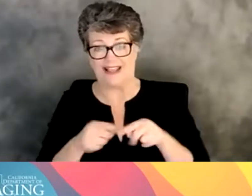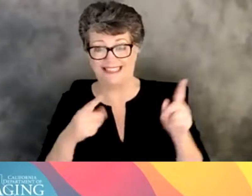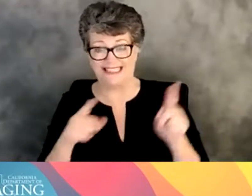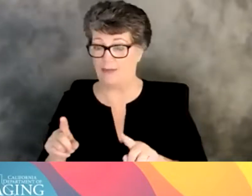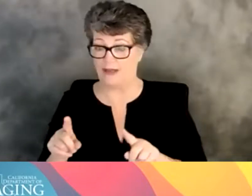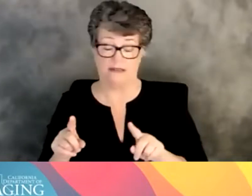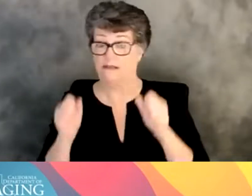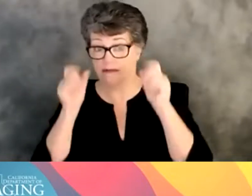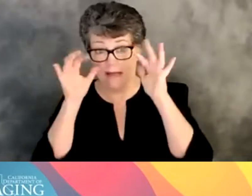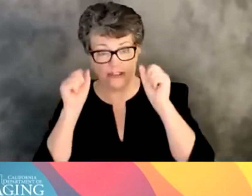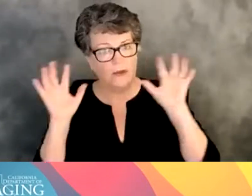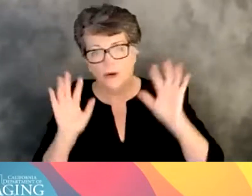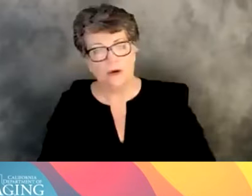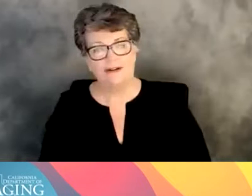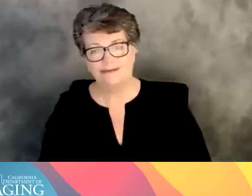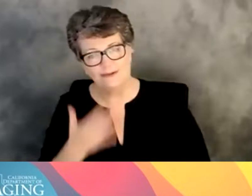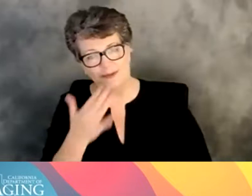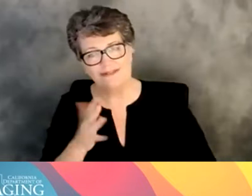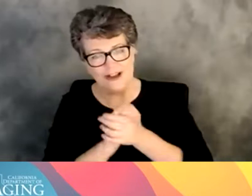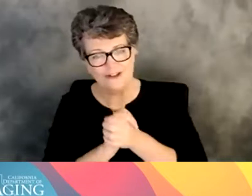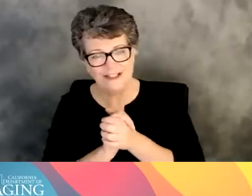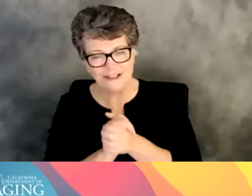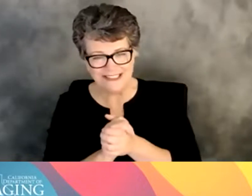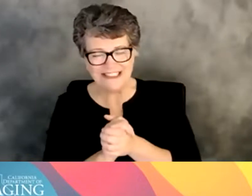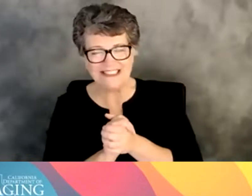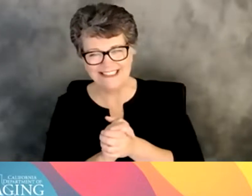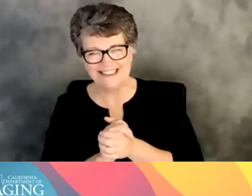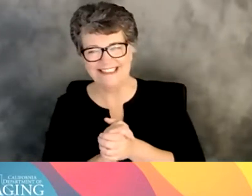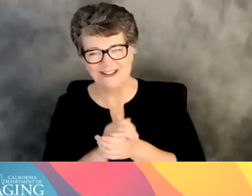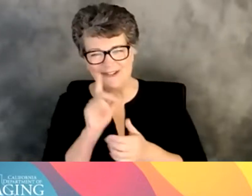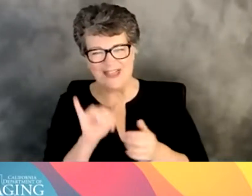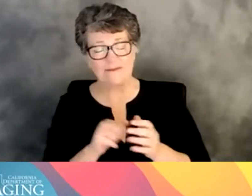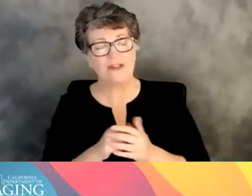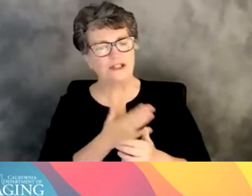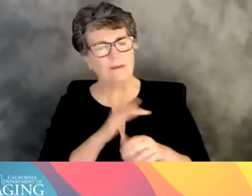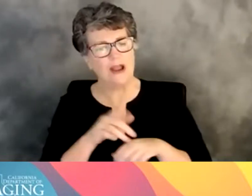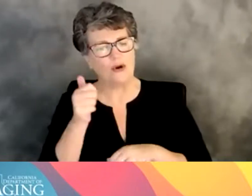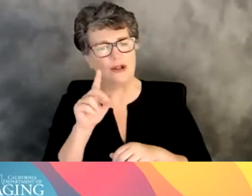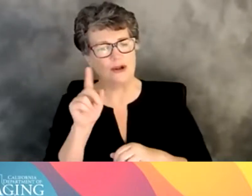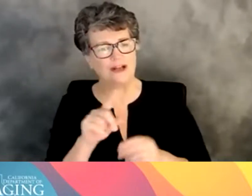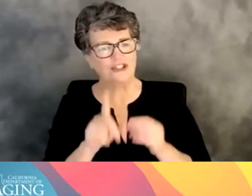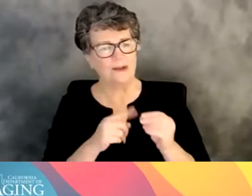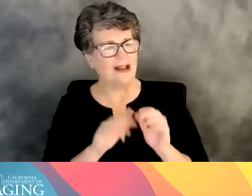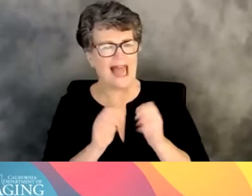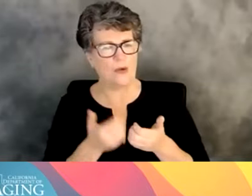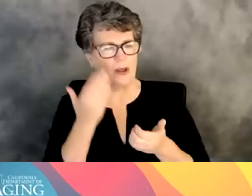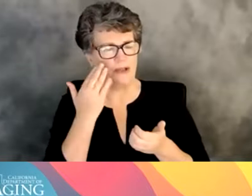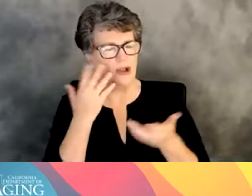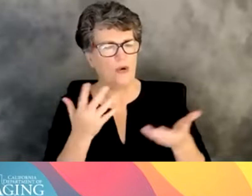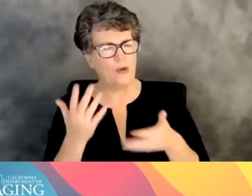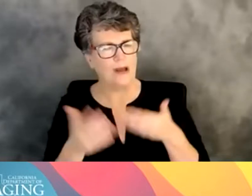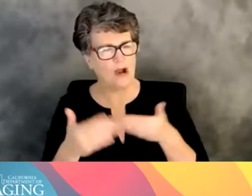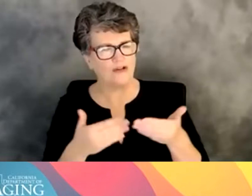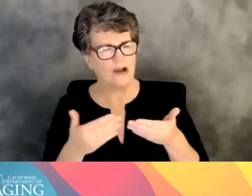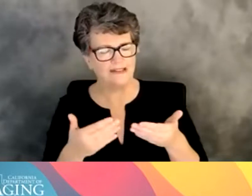almost unimaginable. So congratulations on that. To my earlier question about how we're going to know what progress is being made